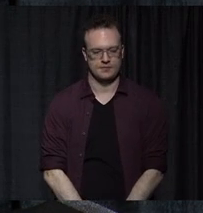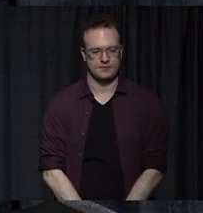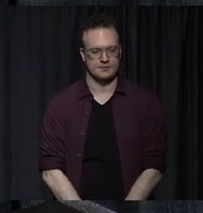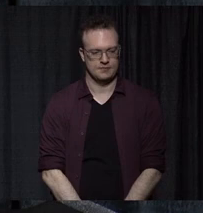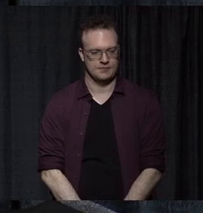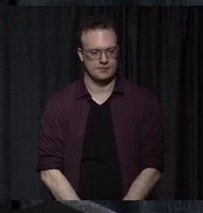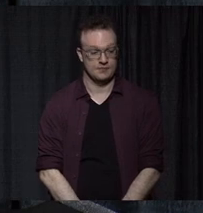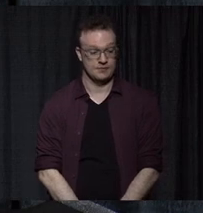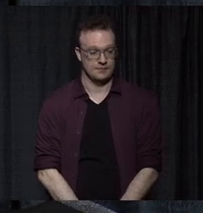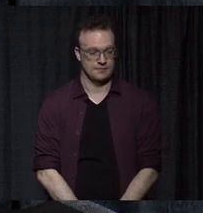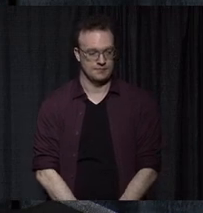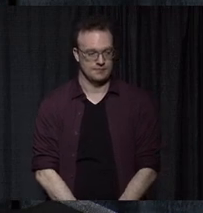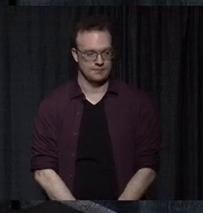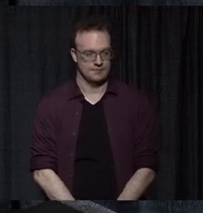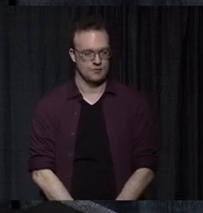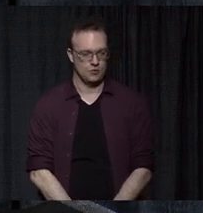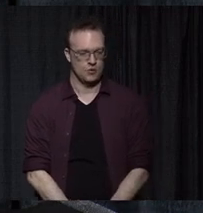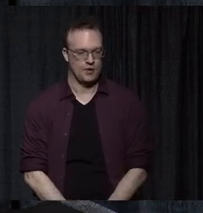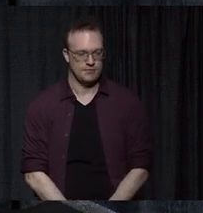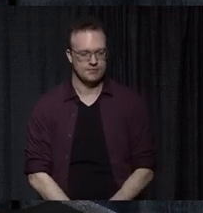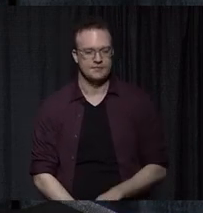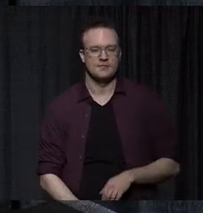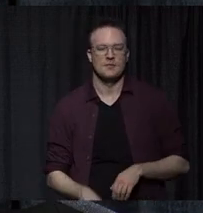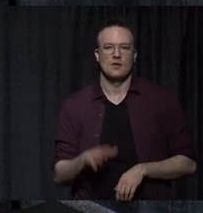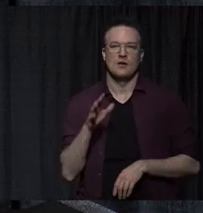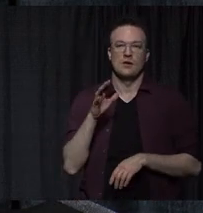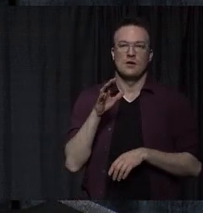Scholar and writer.